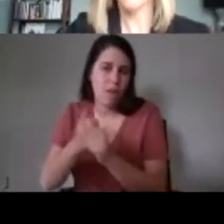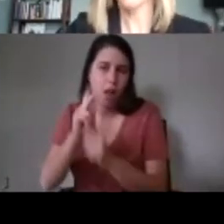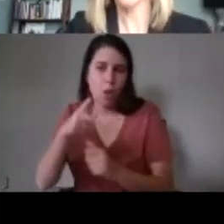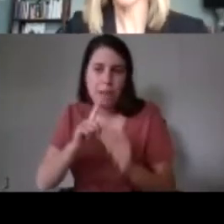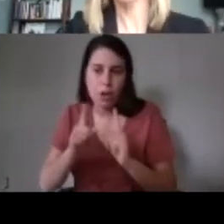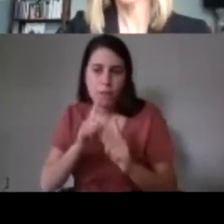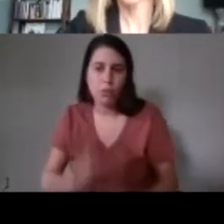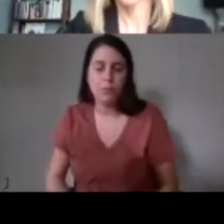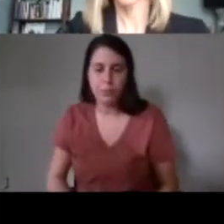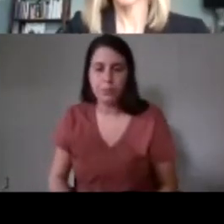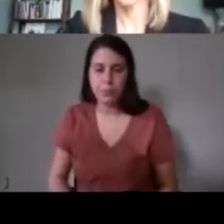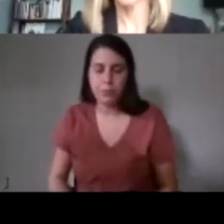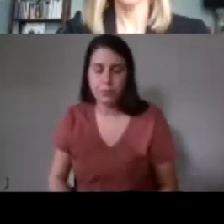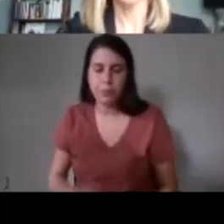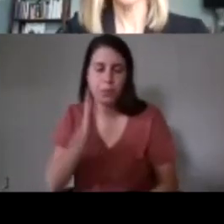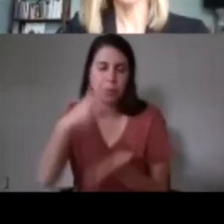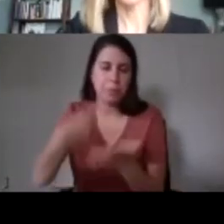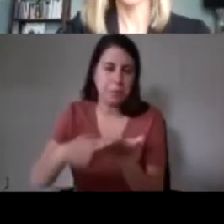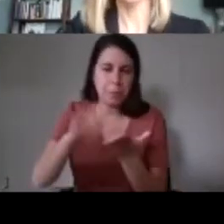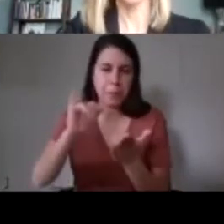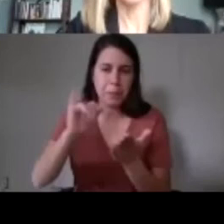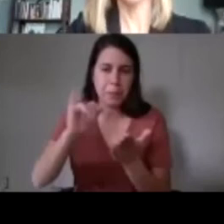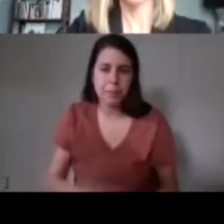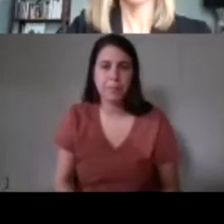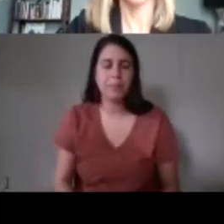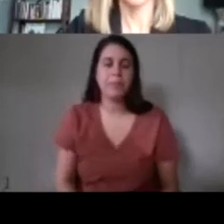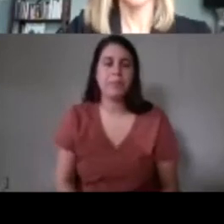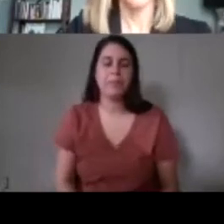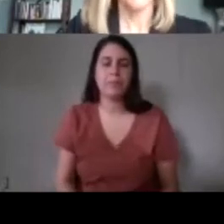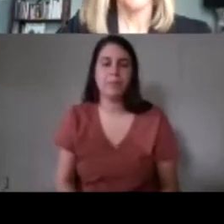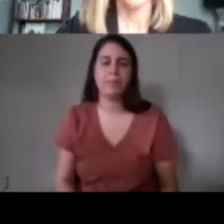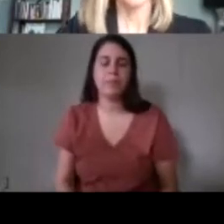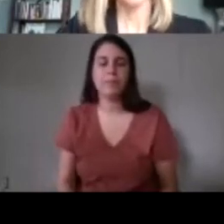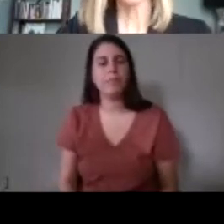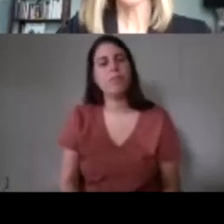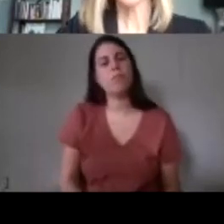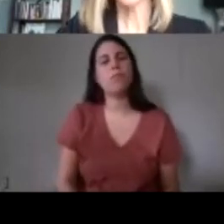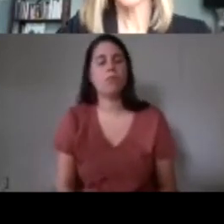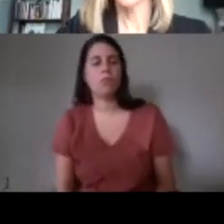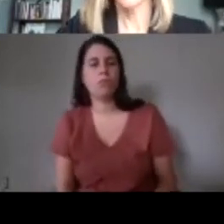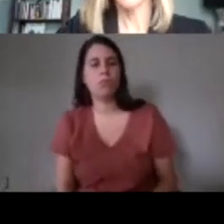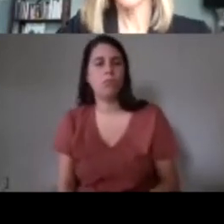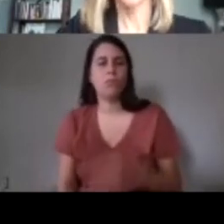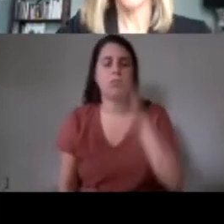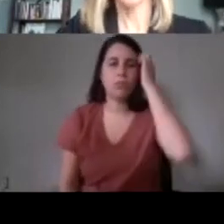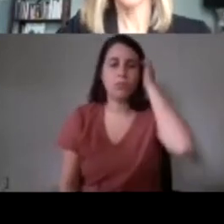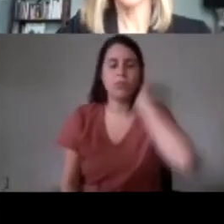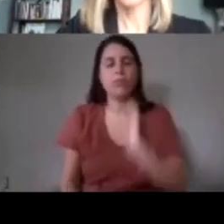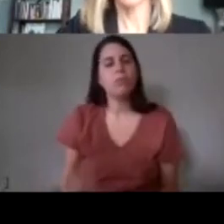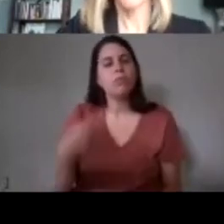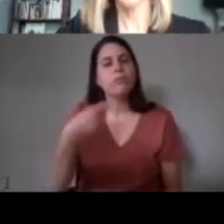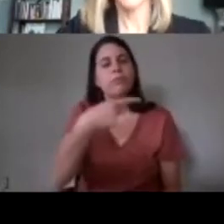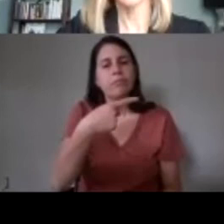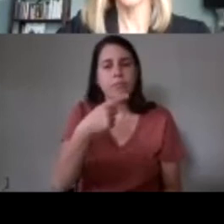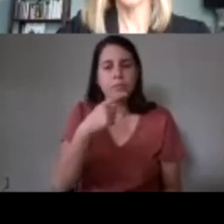how that there were some differences there in the population. This just gives you an idea of our